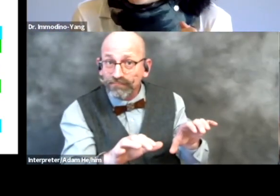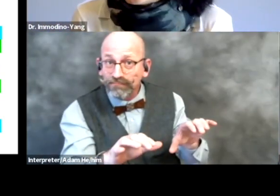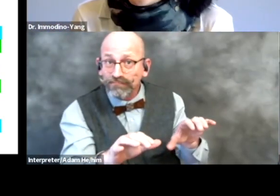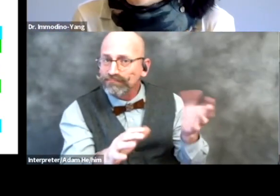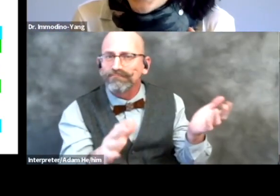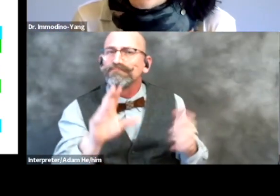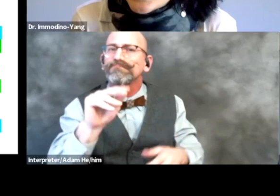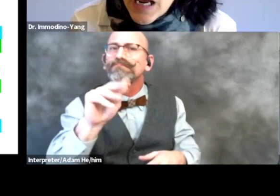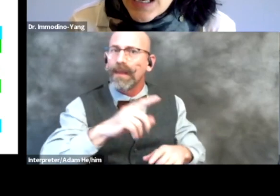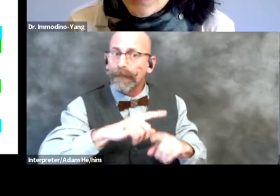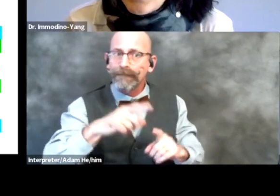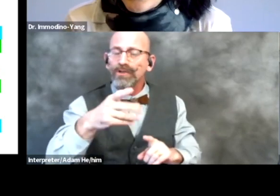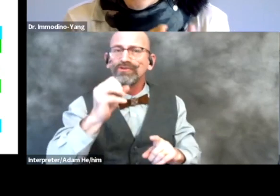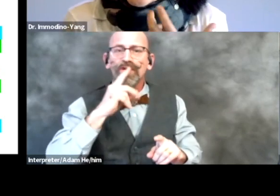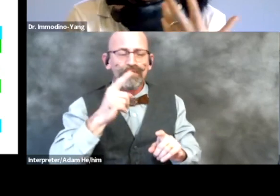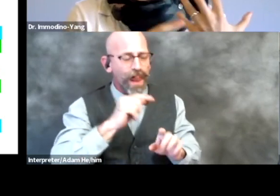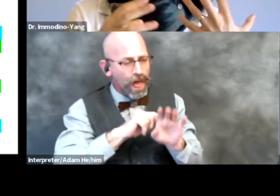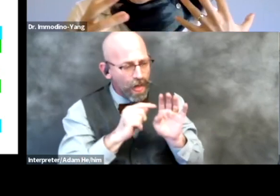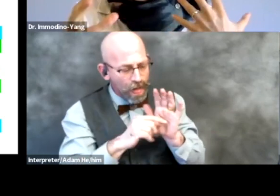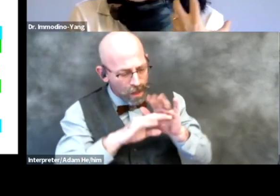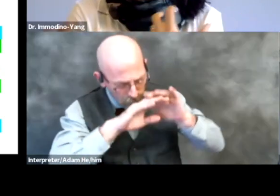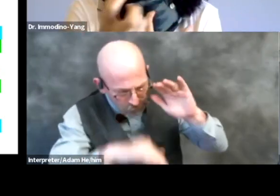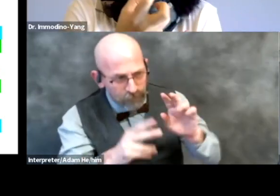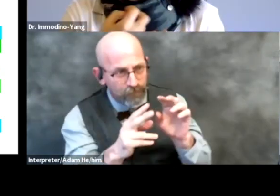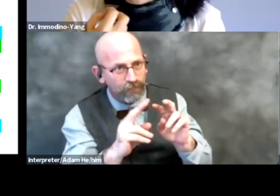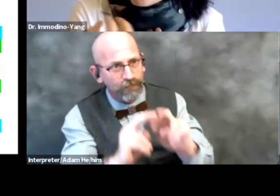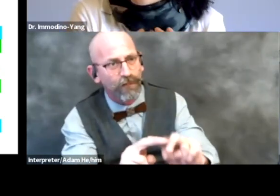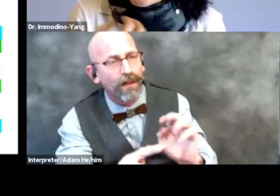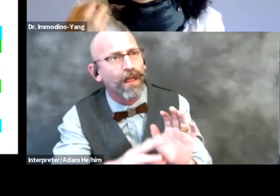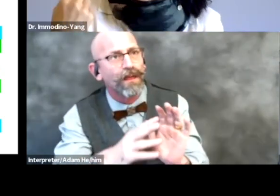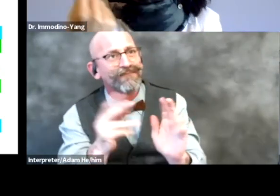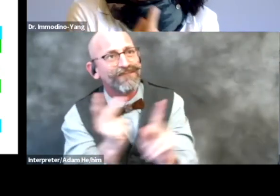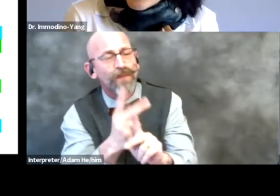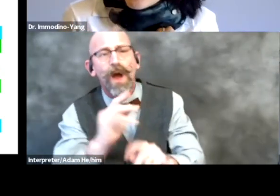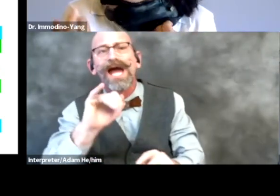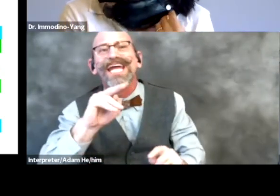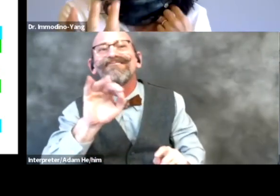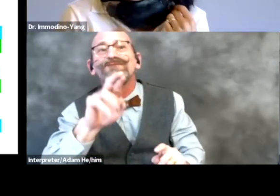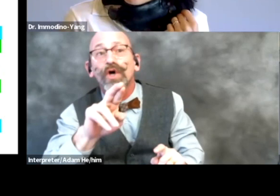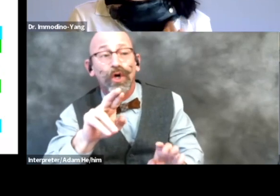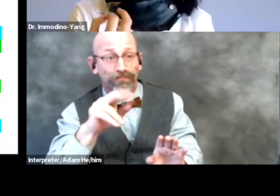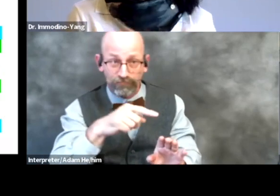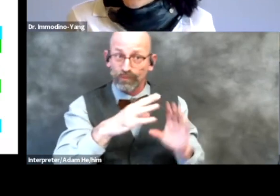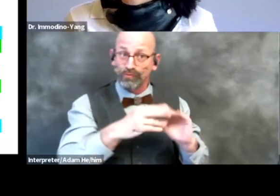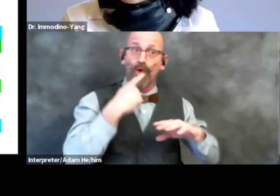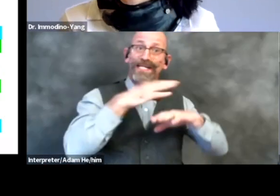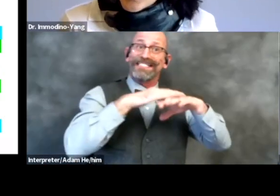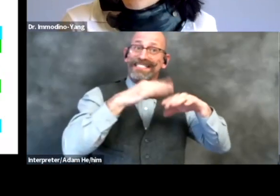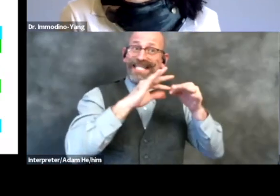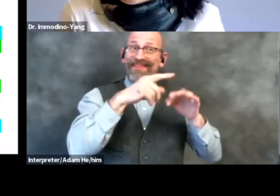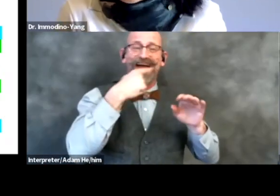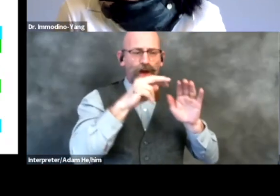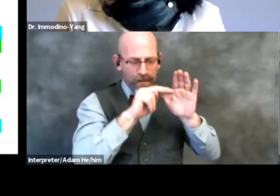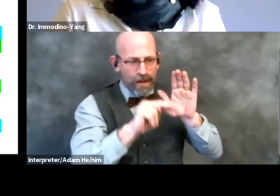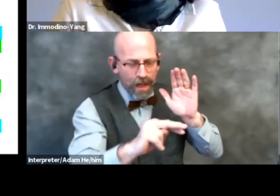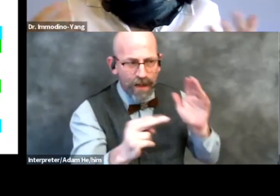story, which the story did not say. And then she starts to, from there, have these ethical and personal reflections on